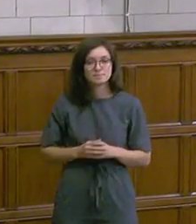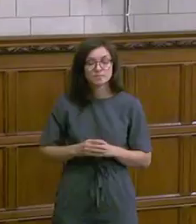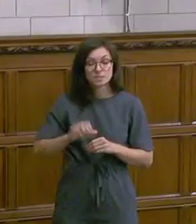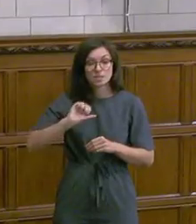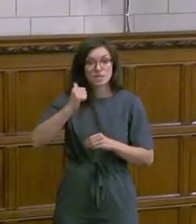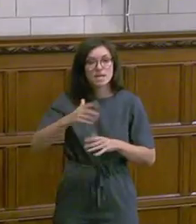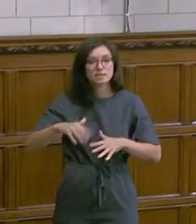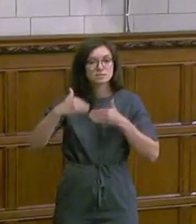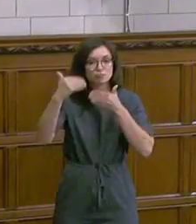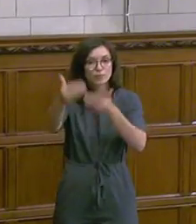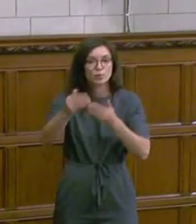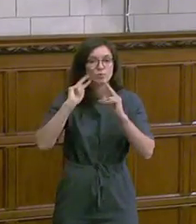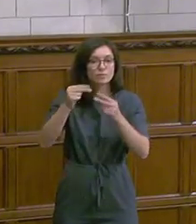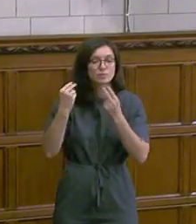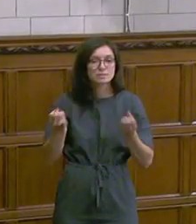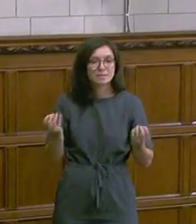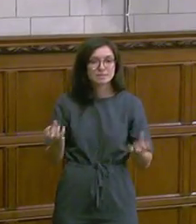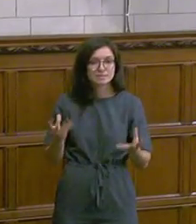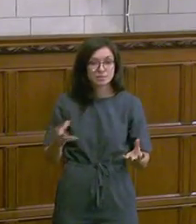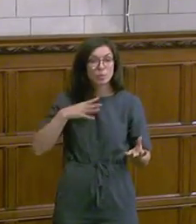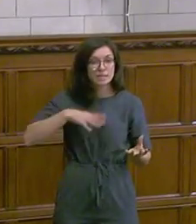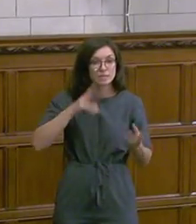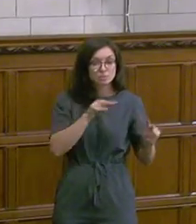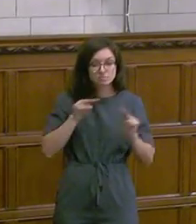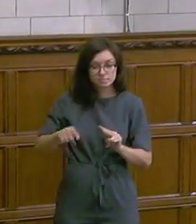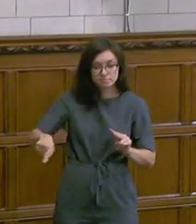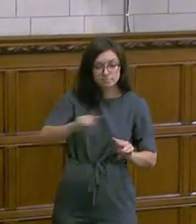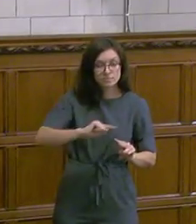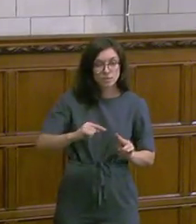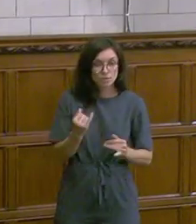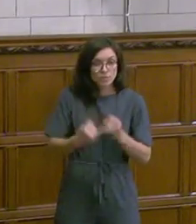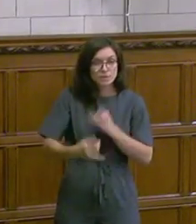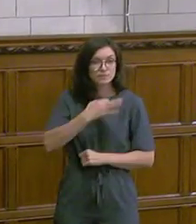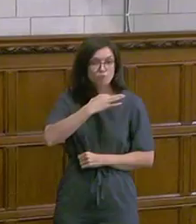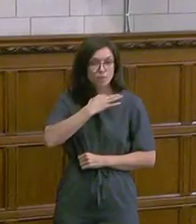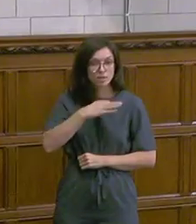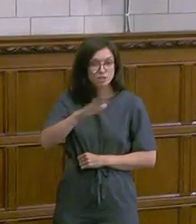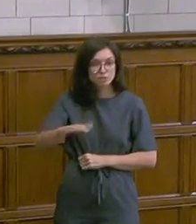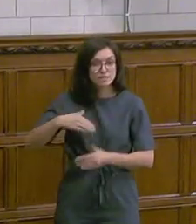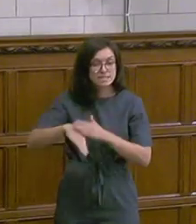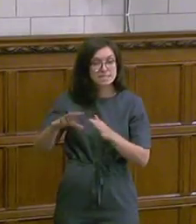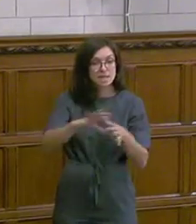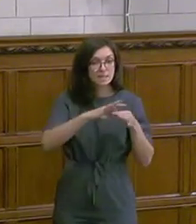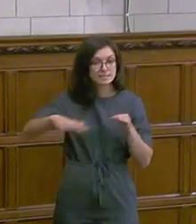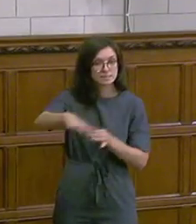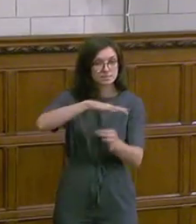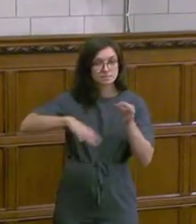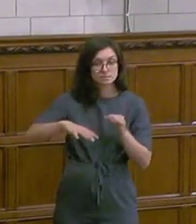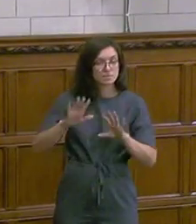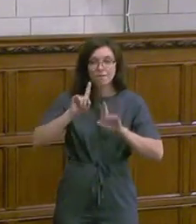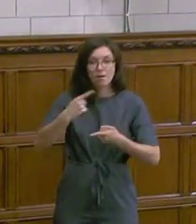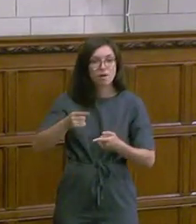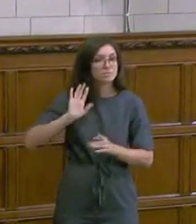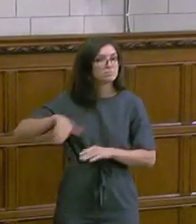spending review, the needs of some of the most vulnerable children in society must not be forgotten. A failure